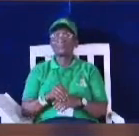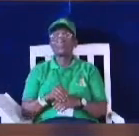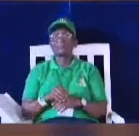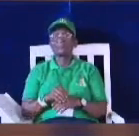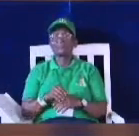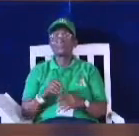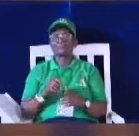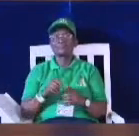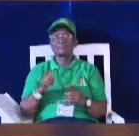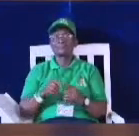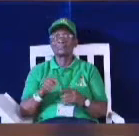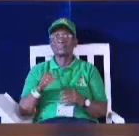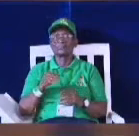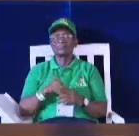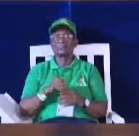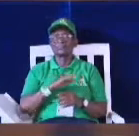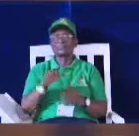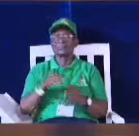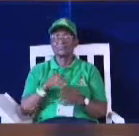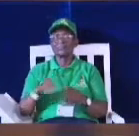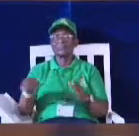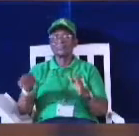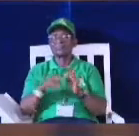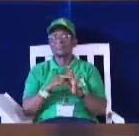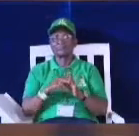And then in conclusion,